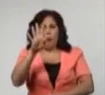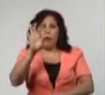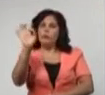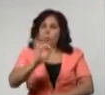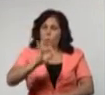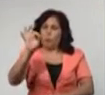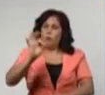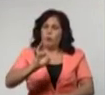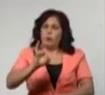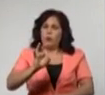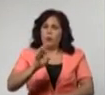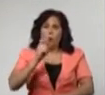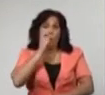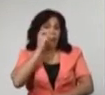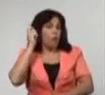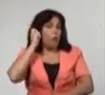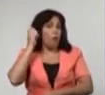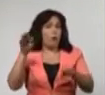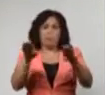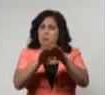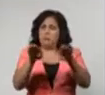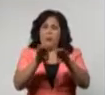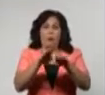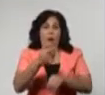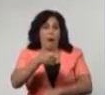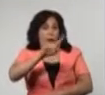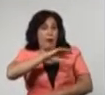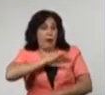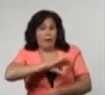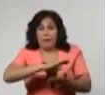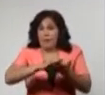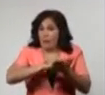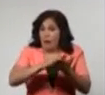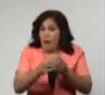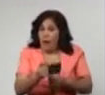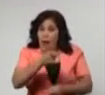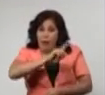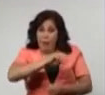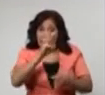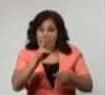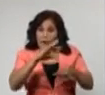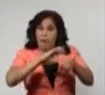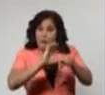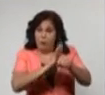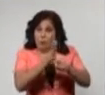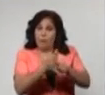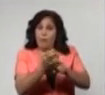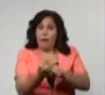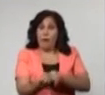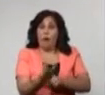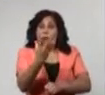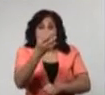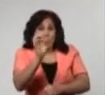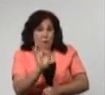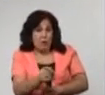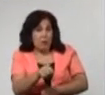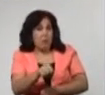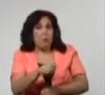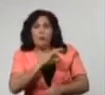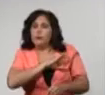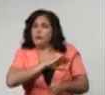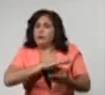88.5% of all COVID-19 patients diagnosed in Cuba are contacts of previously